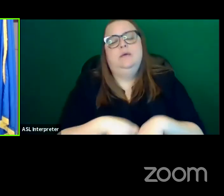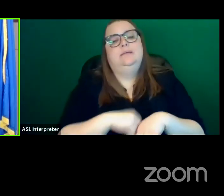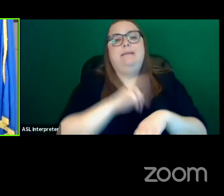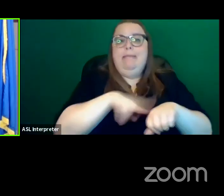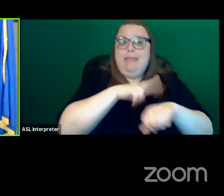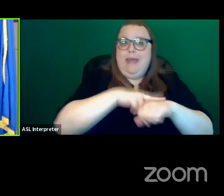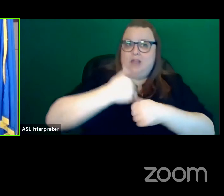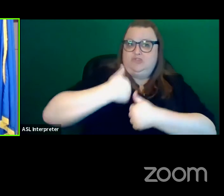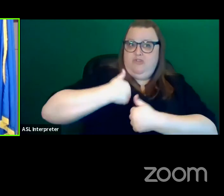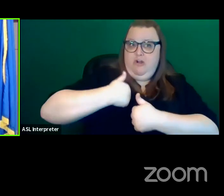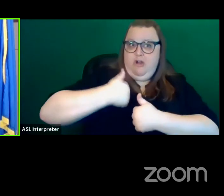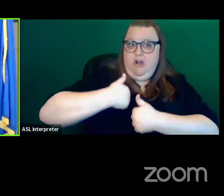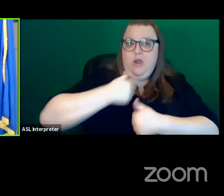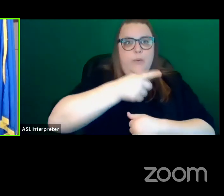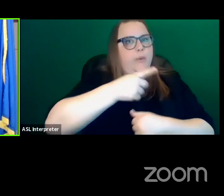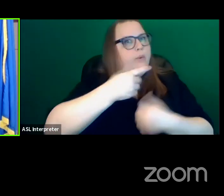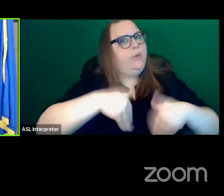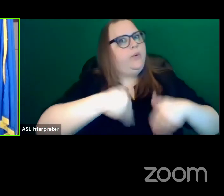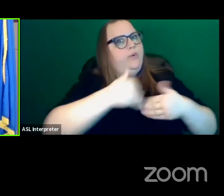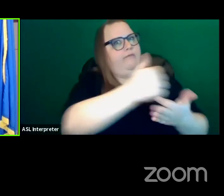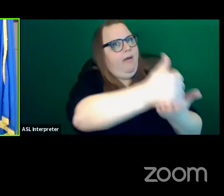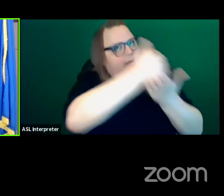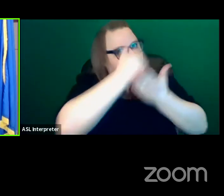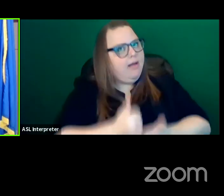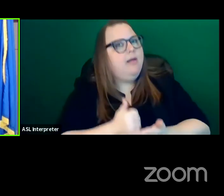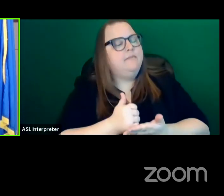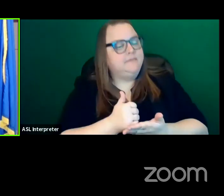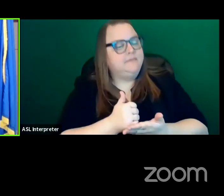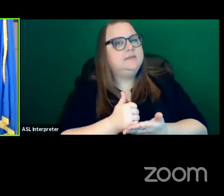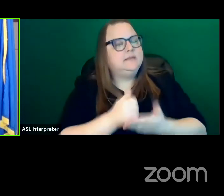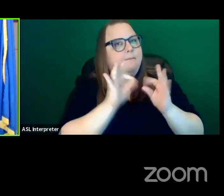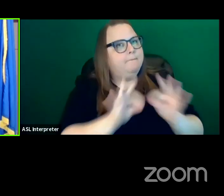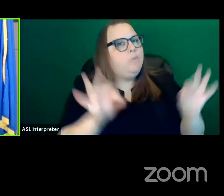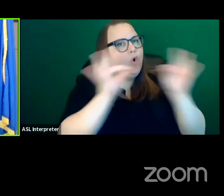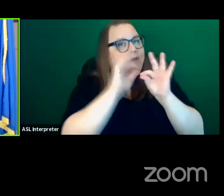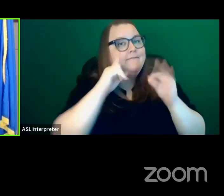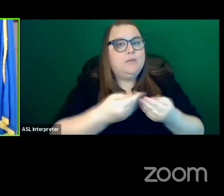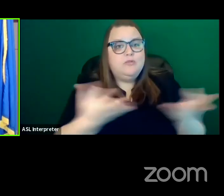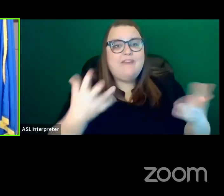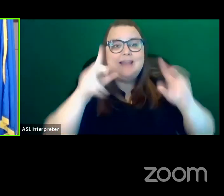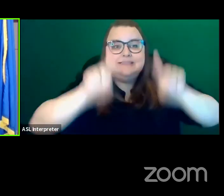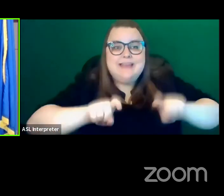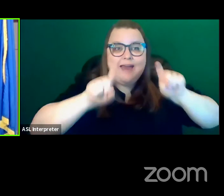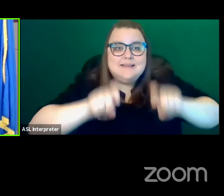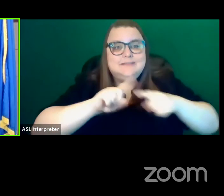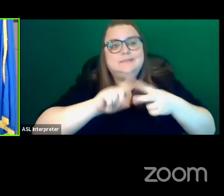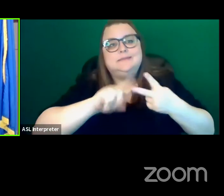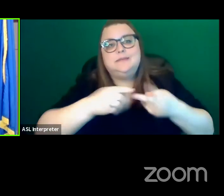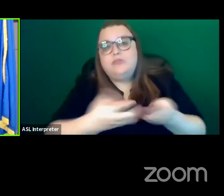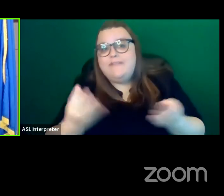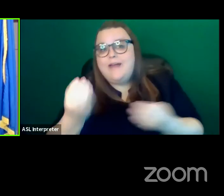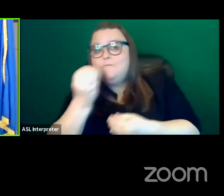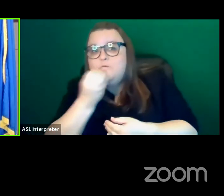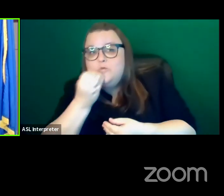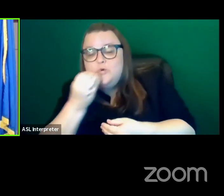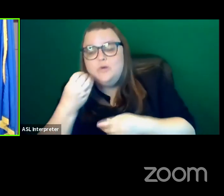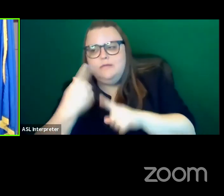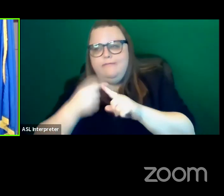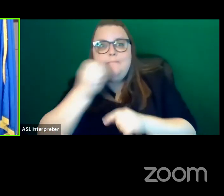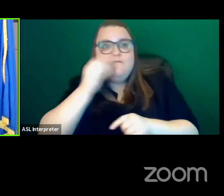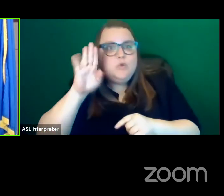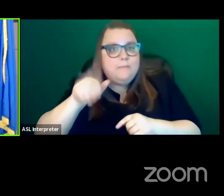instrumental in providing the COVID tests, in providing food from the food banks to various